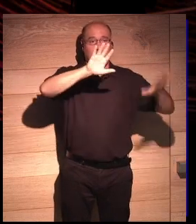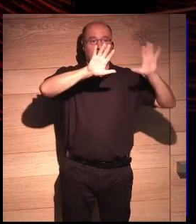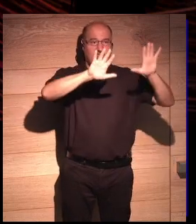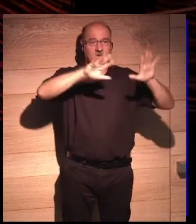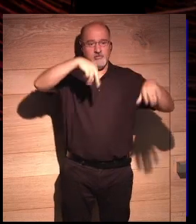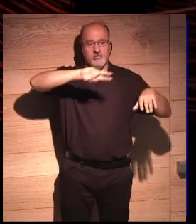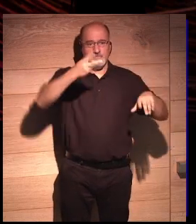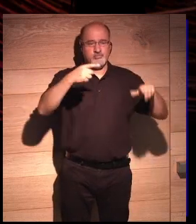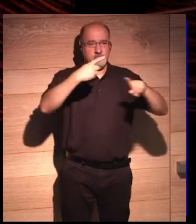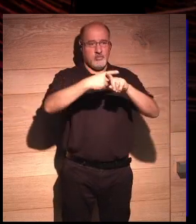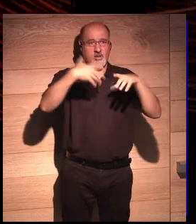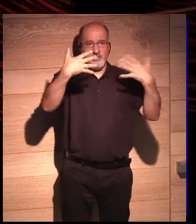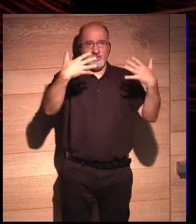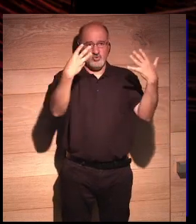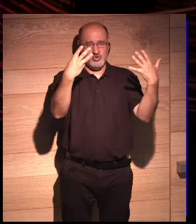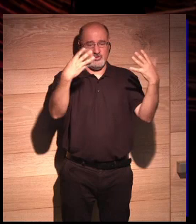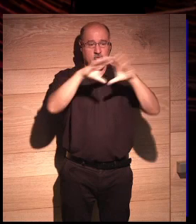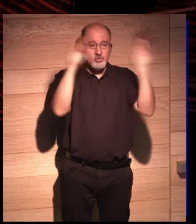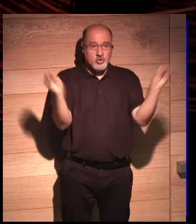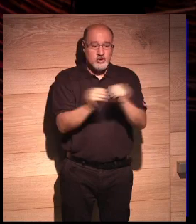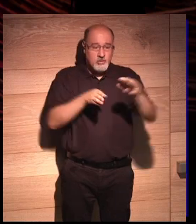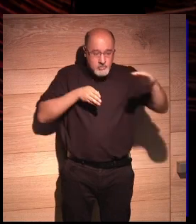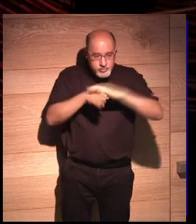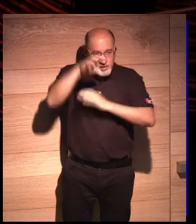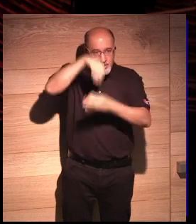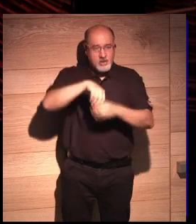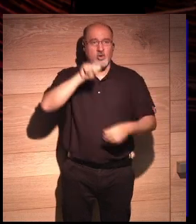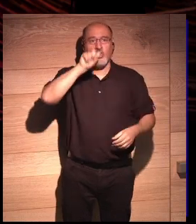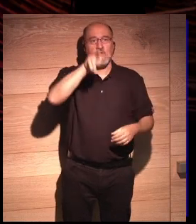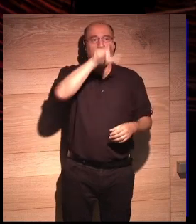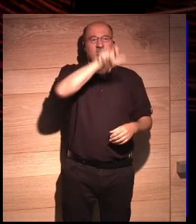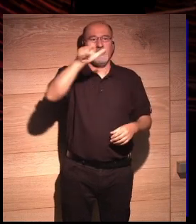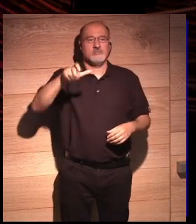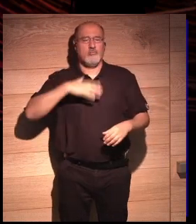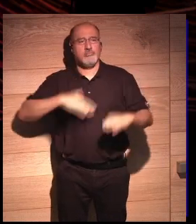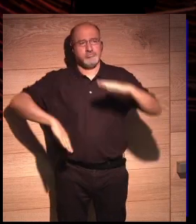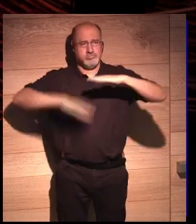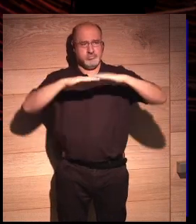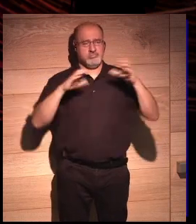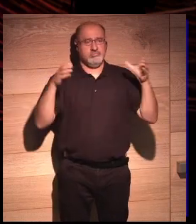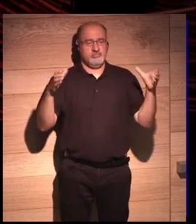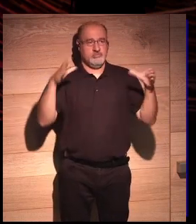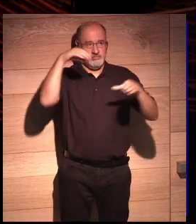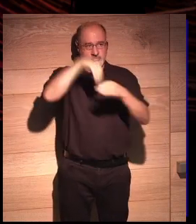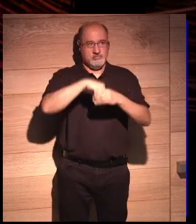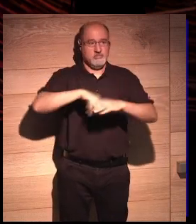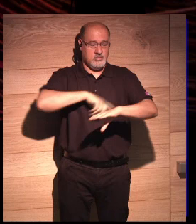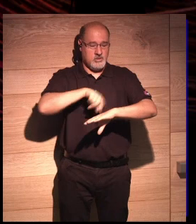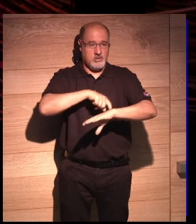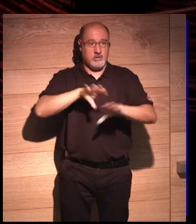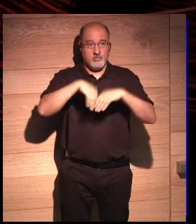have 12 people at a time, and the opening hours meant that we'd get about 240 people a day through. And they were all